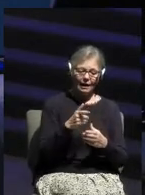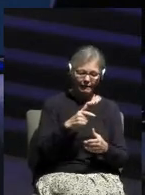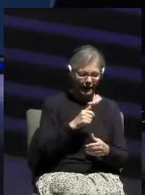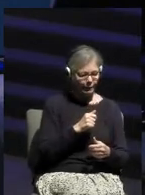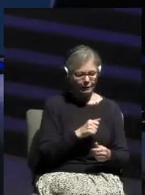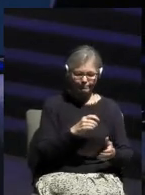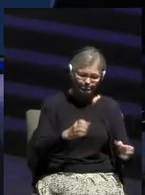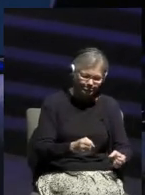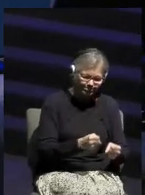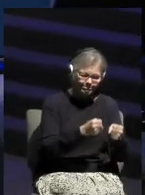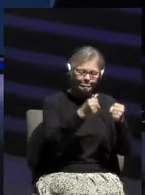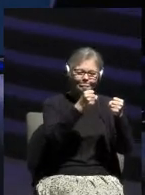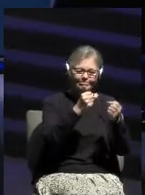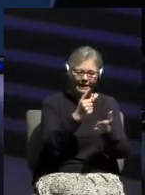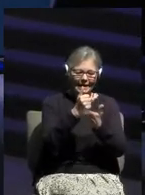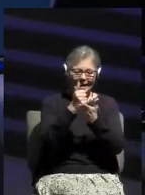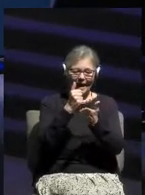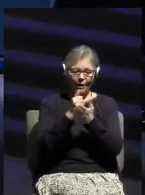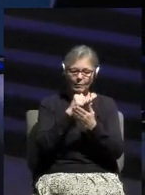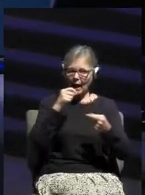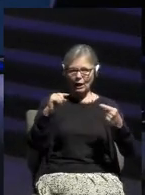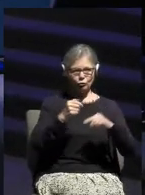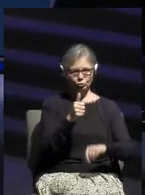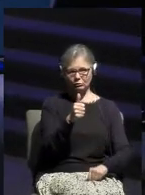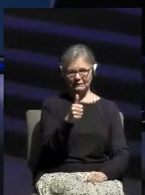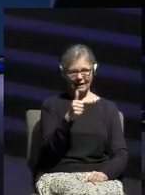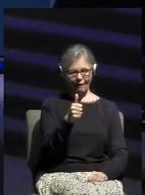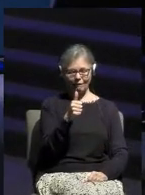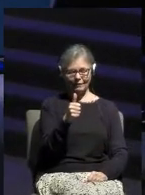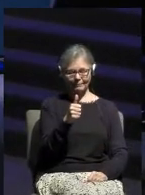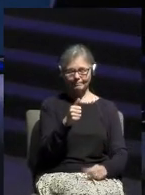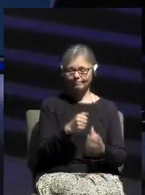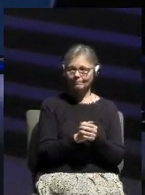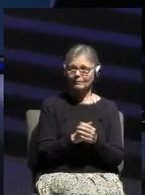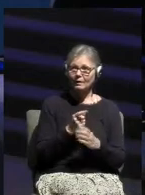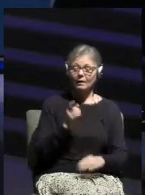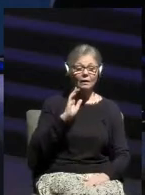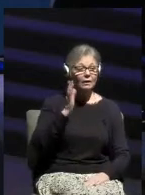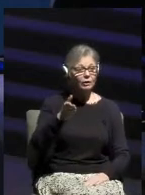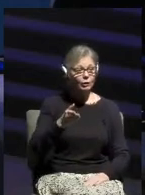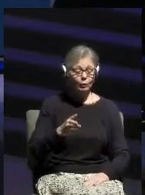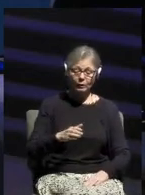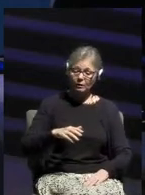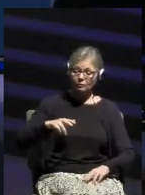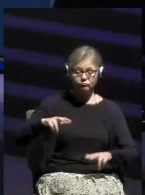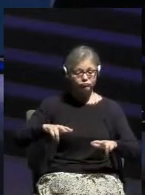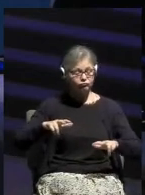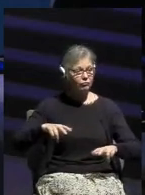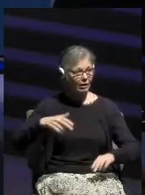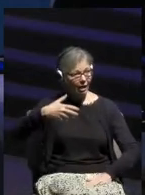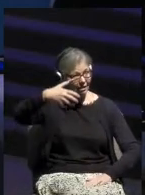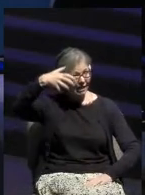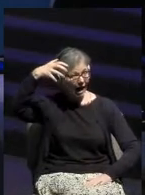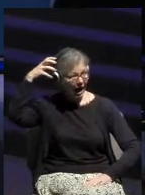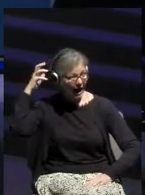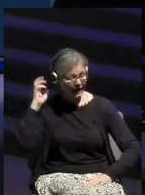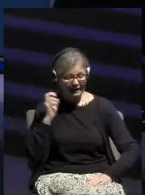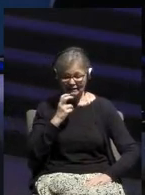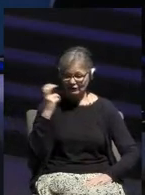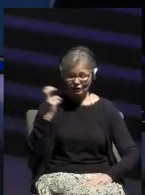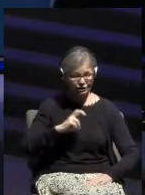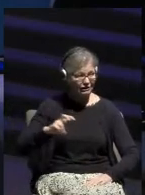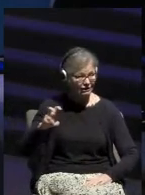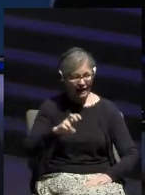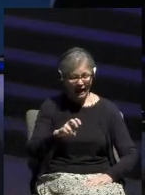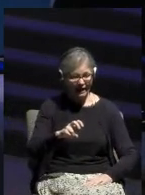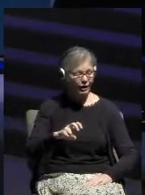in their hands, lest thou dash thy foot against a stone. Thou shalt tread upon the lion and the adder, the young lion and the dragon shalt